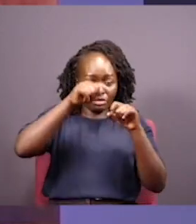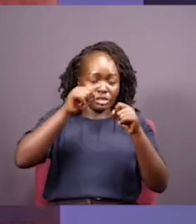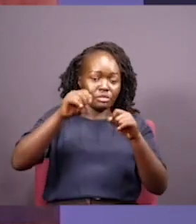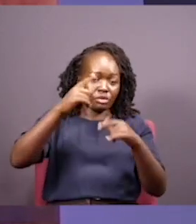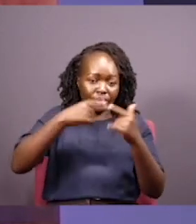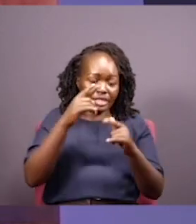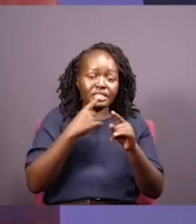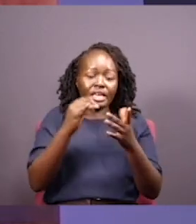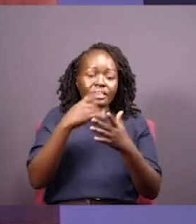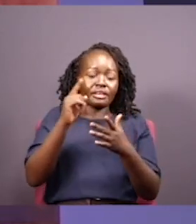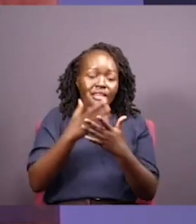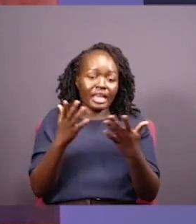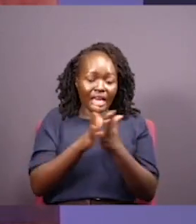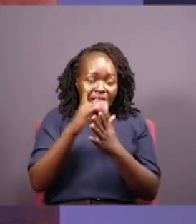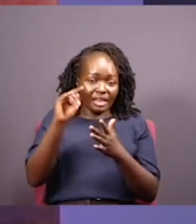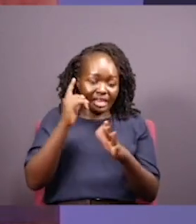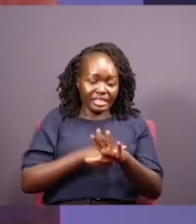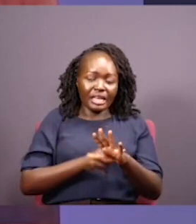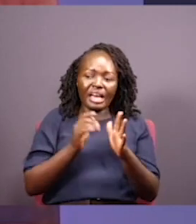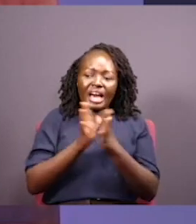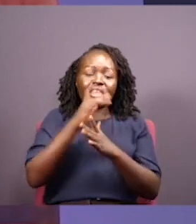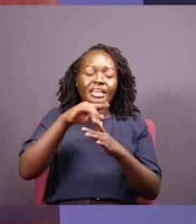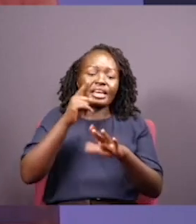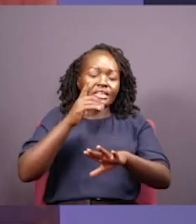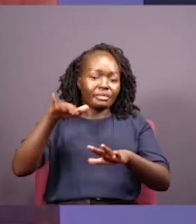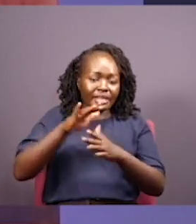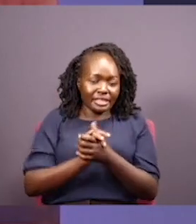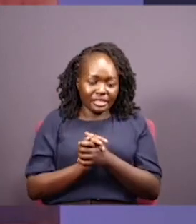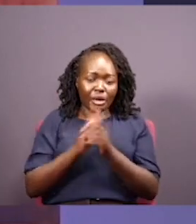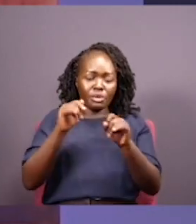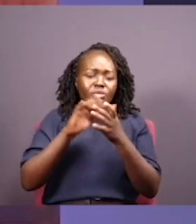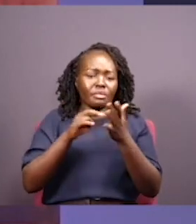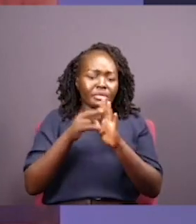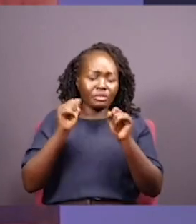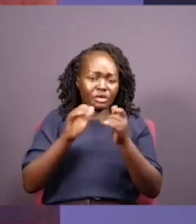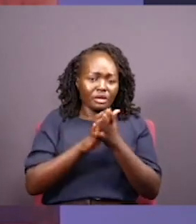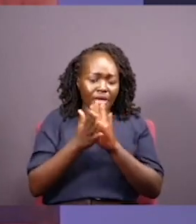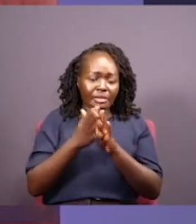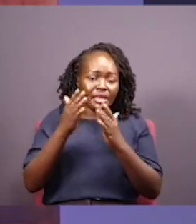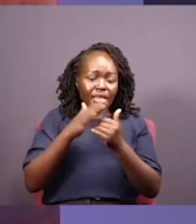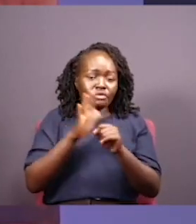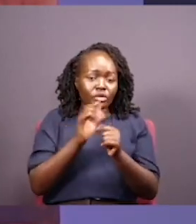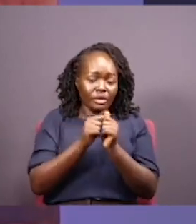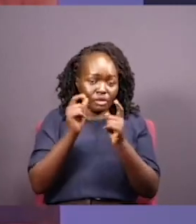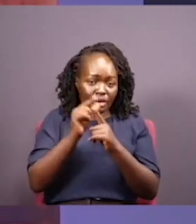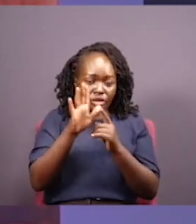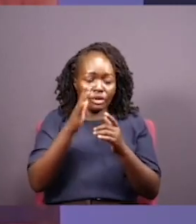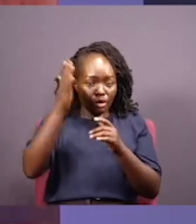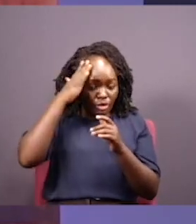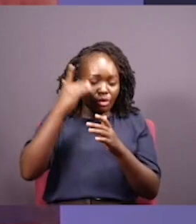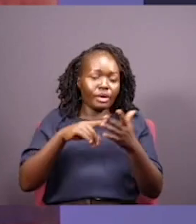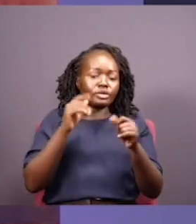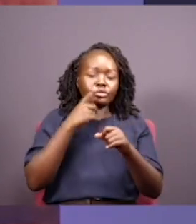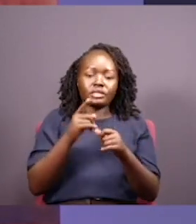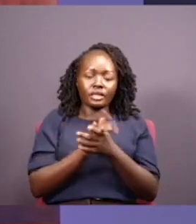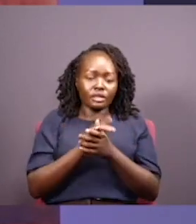the right time, at the right place. It may mean being careful with your words, knowing what to say, when to say